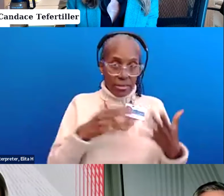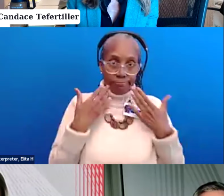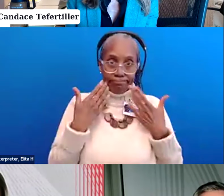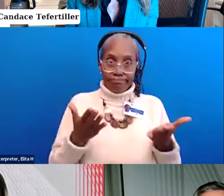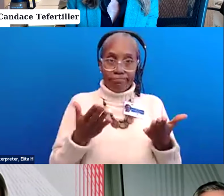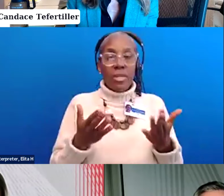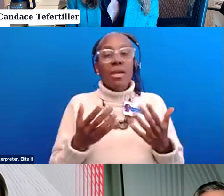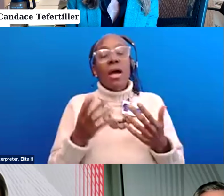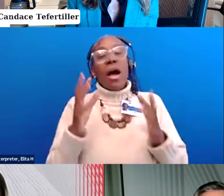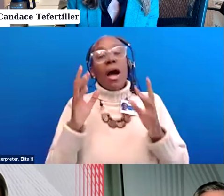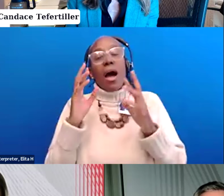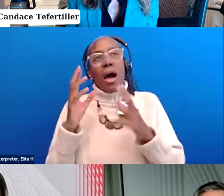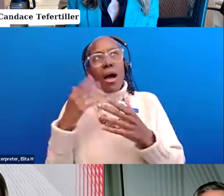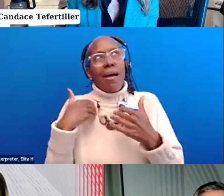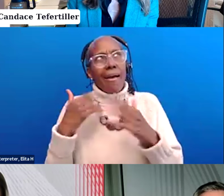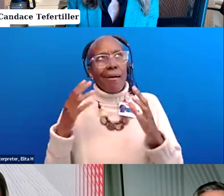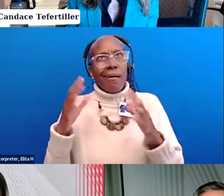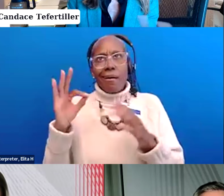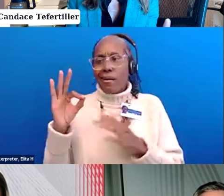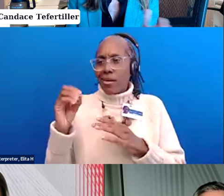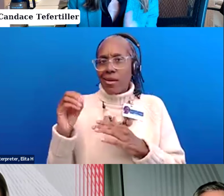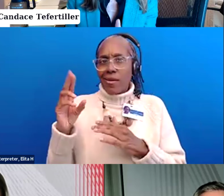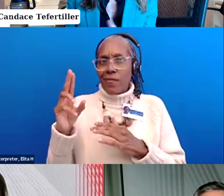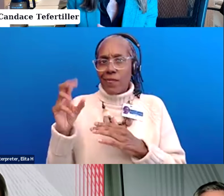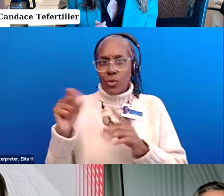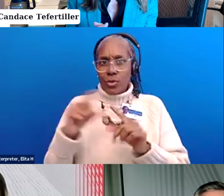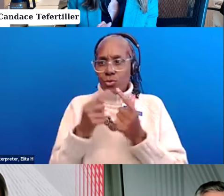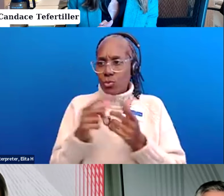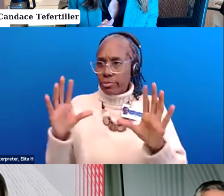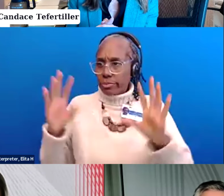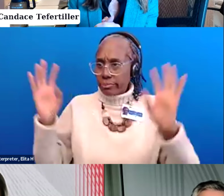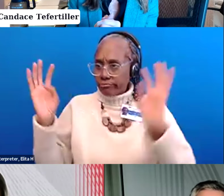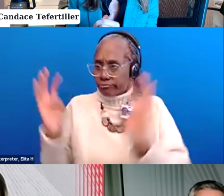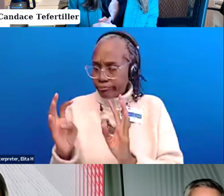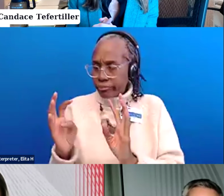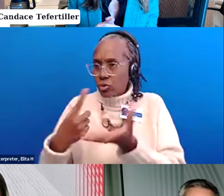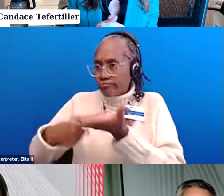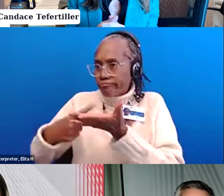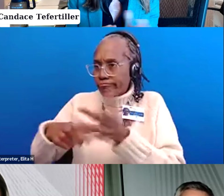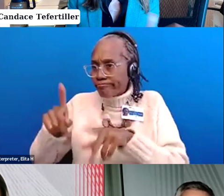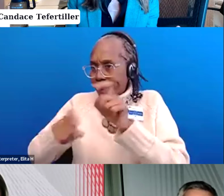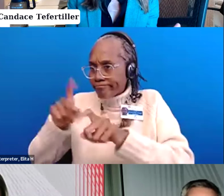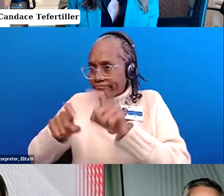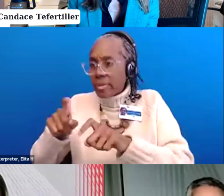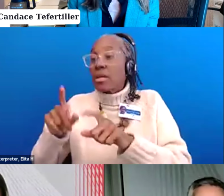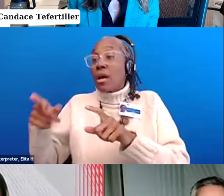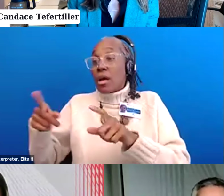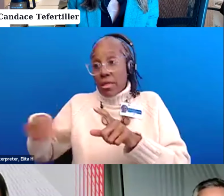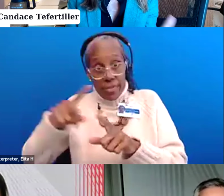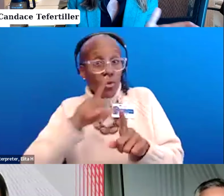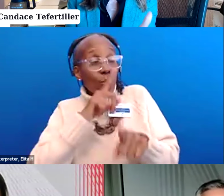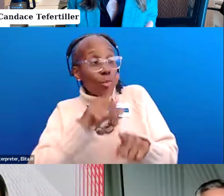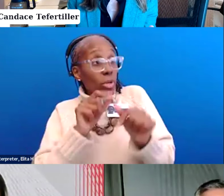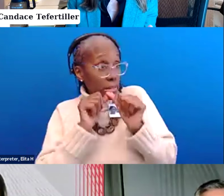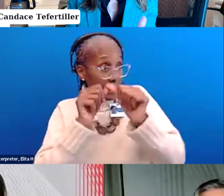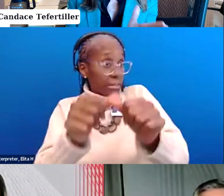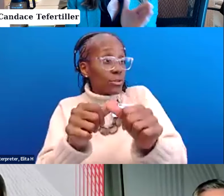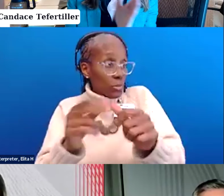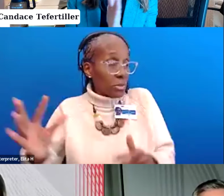I just held a focus group, a qualitative focus group with some of the participants who had participated in the trial, and many of them have reported